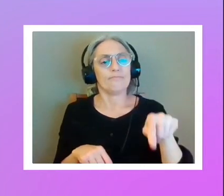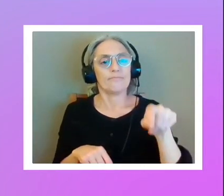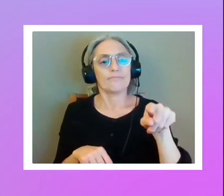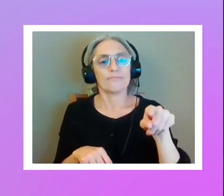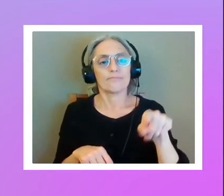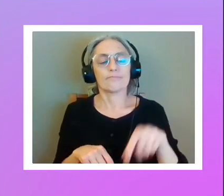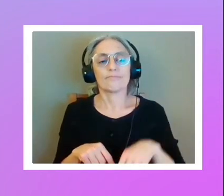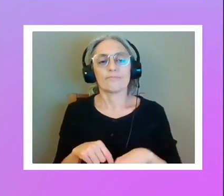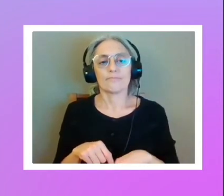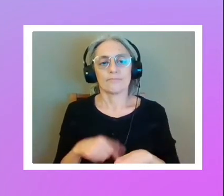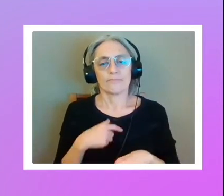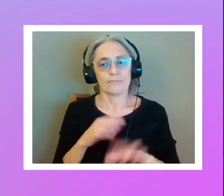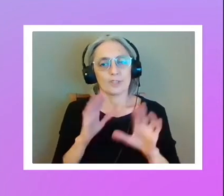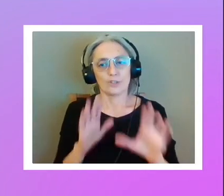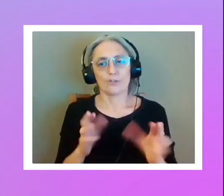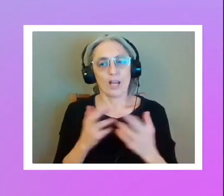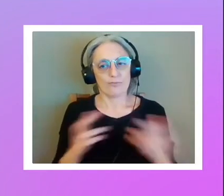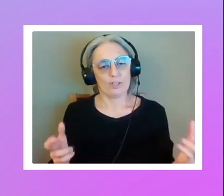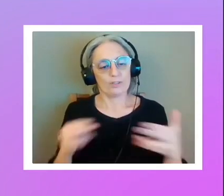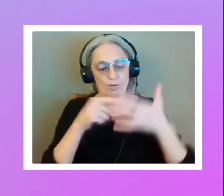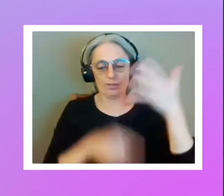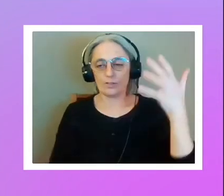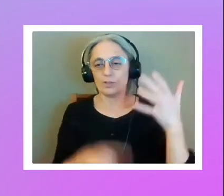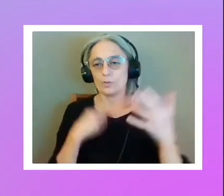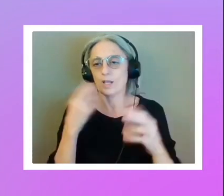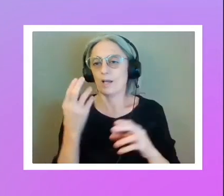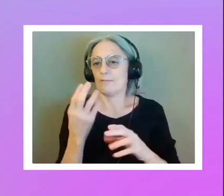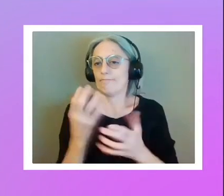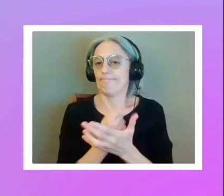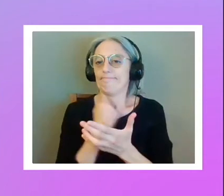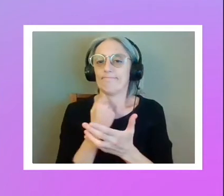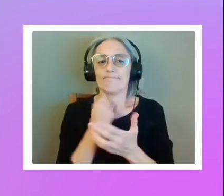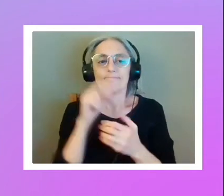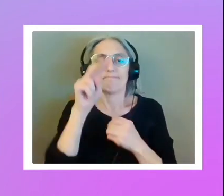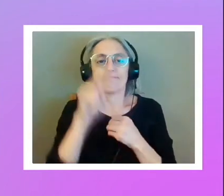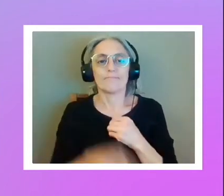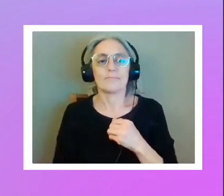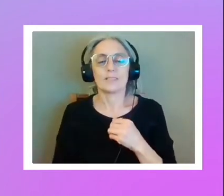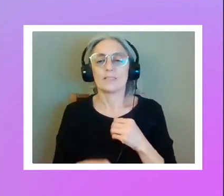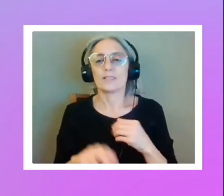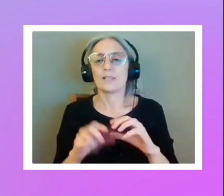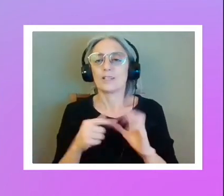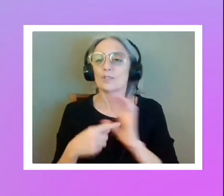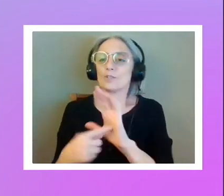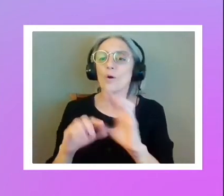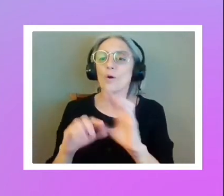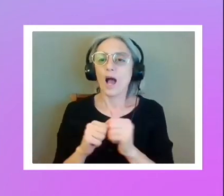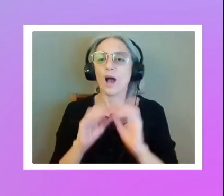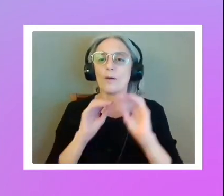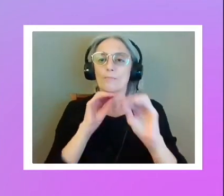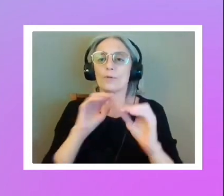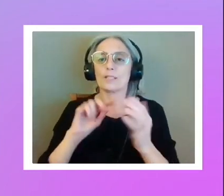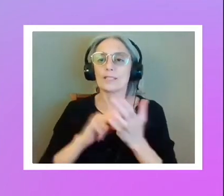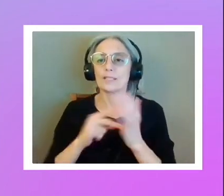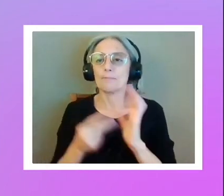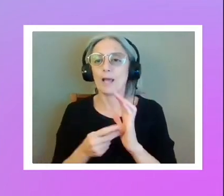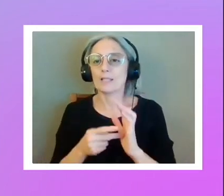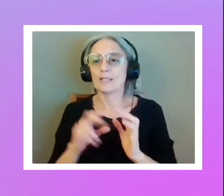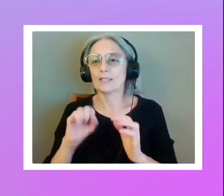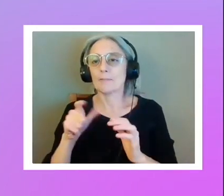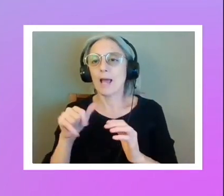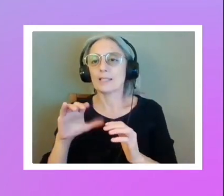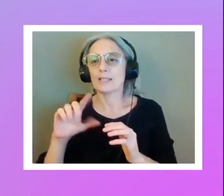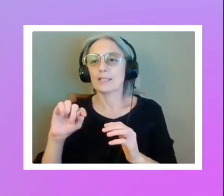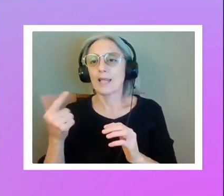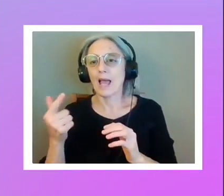really great resources here for you all to see your where you guys can do some of that semantic tags and semantic coding at here. So feel free to look